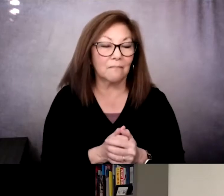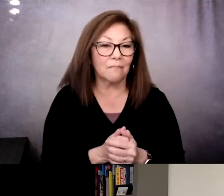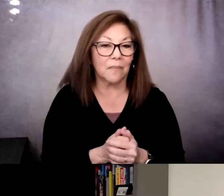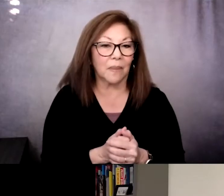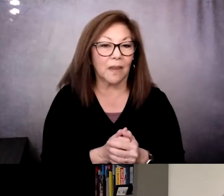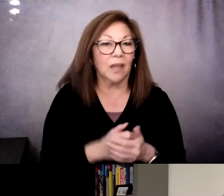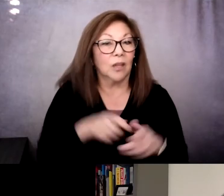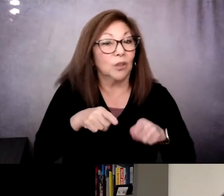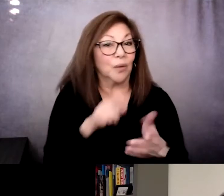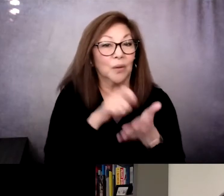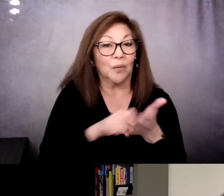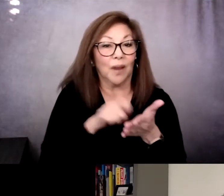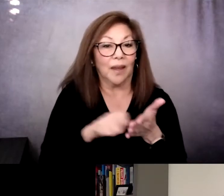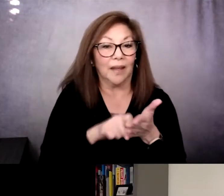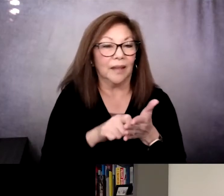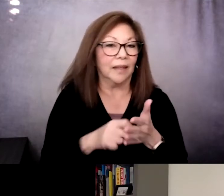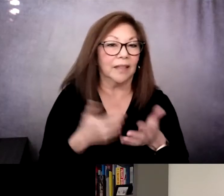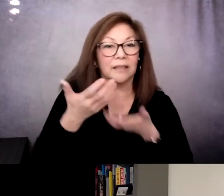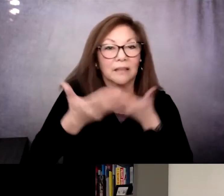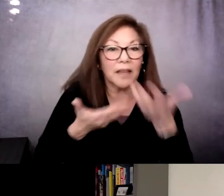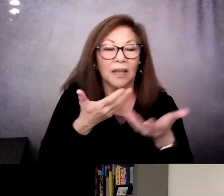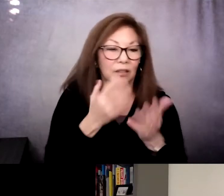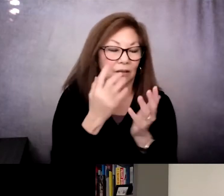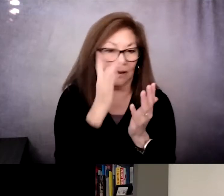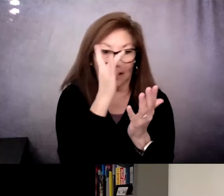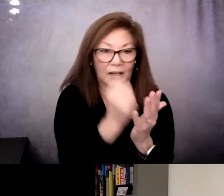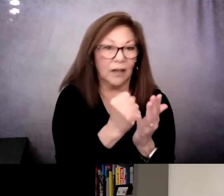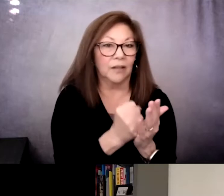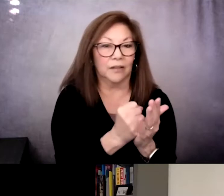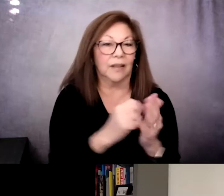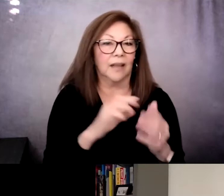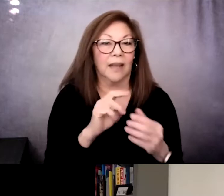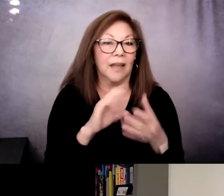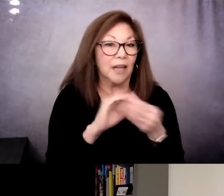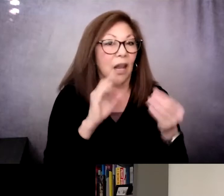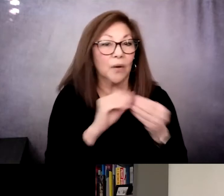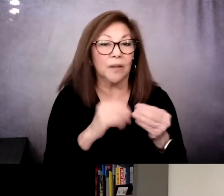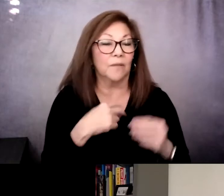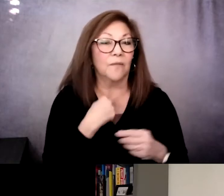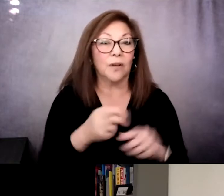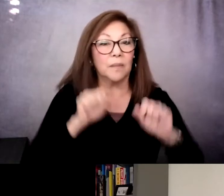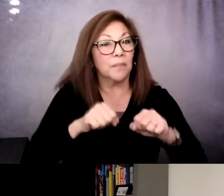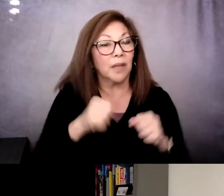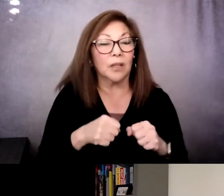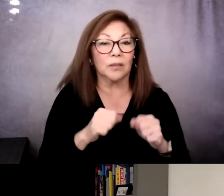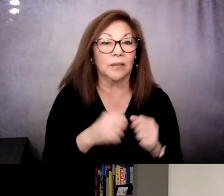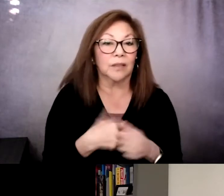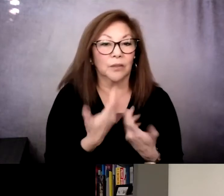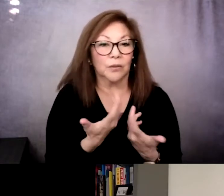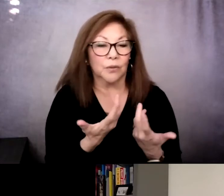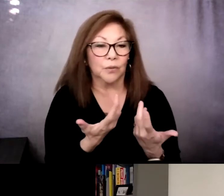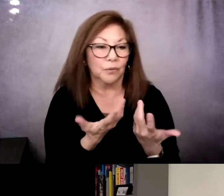in writing, which is an engaging narrative voice, the ability to marshal